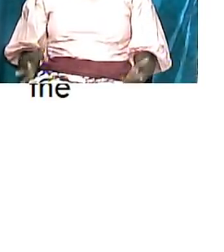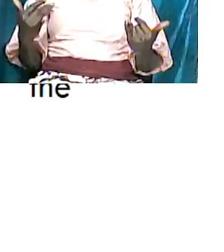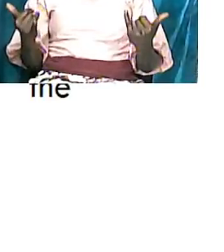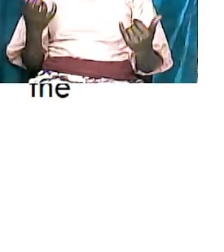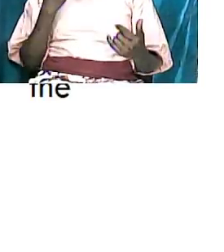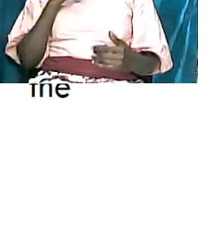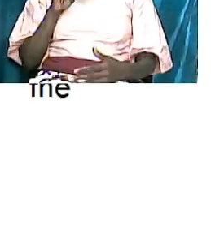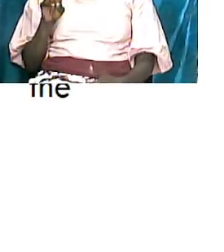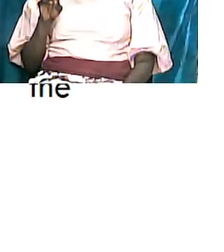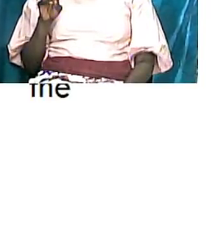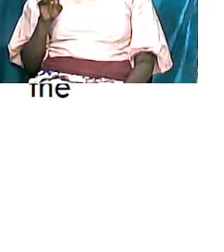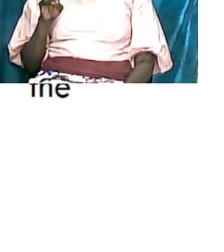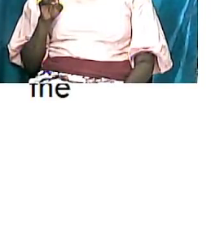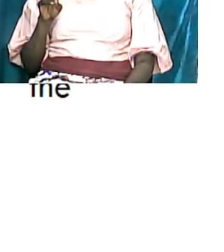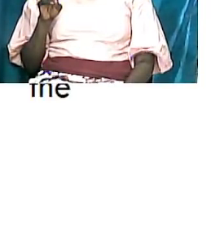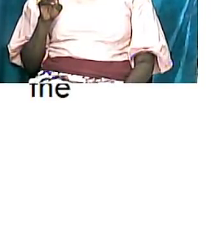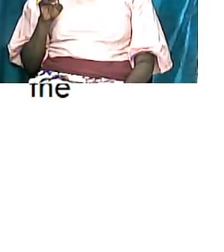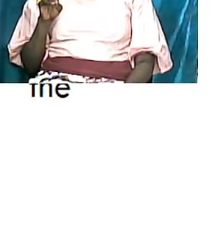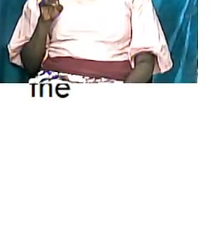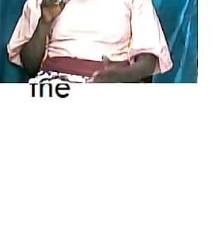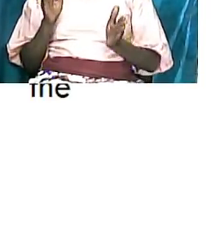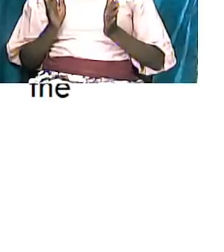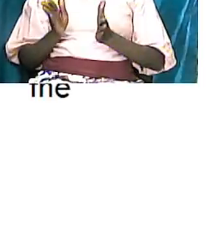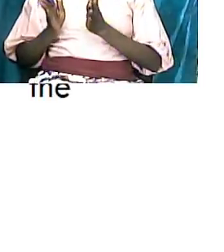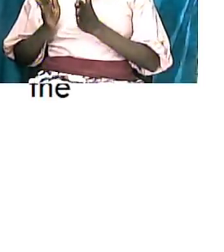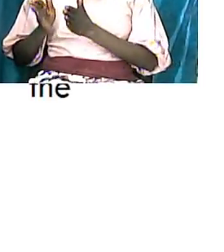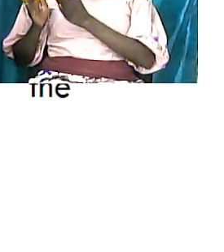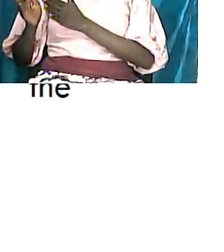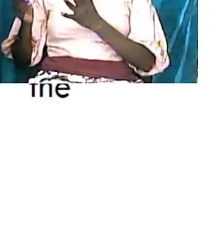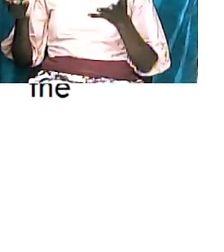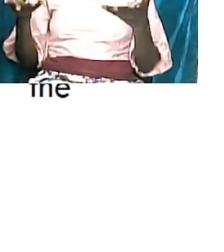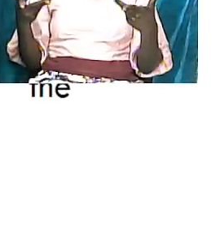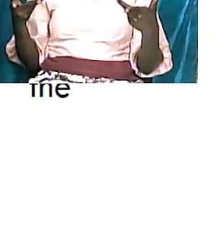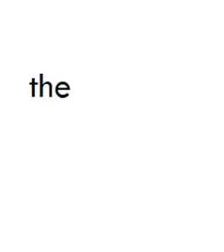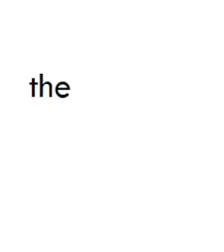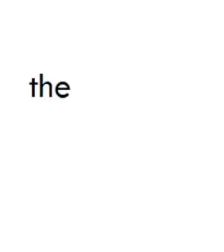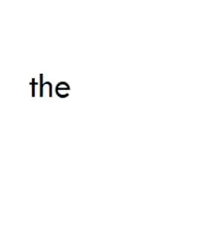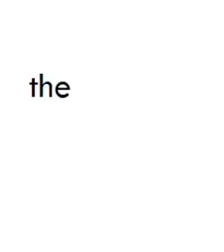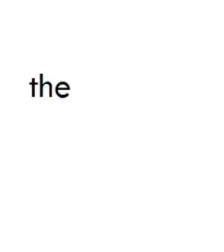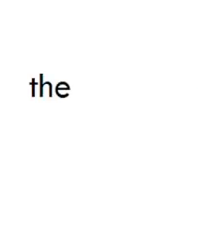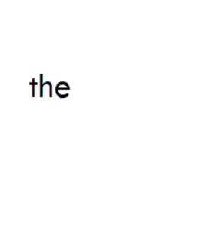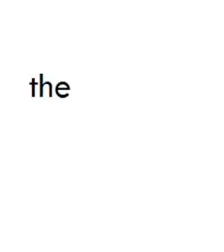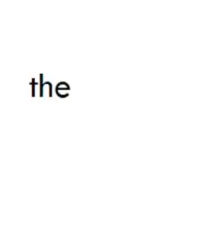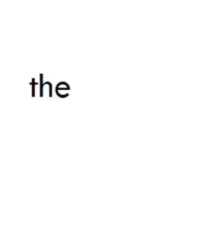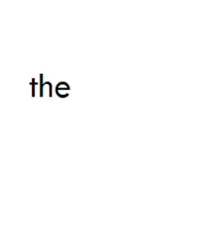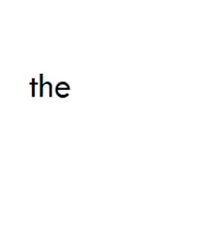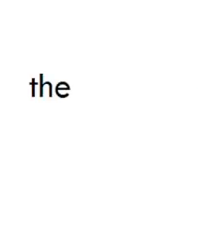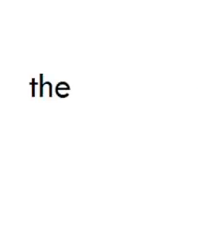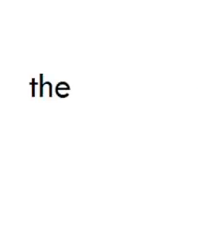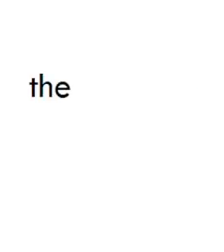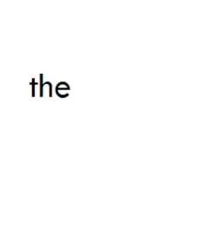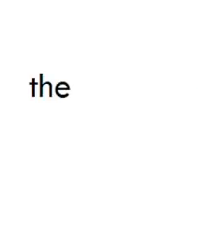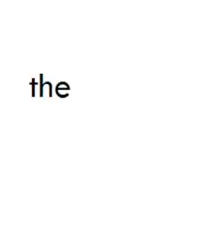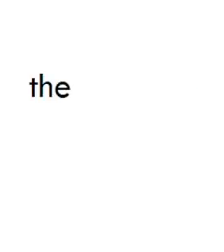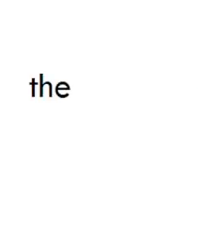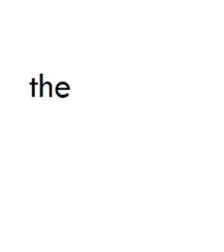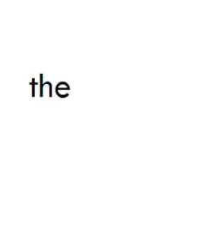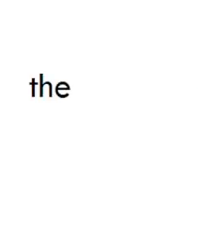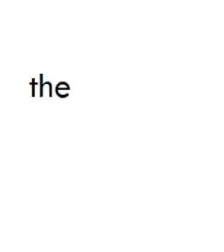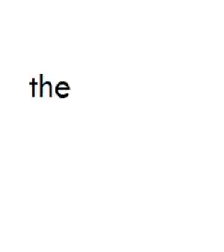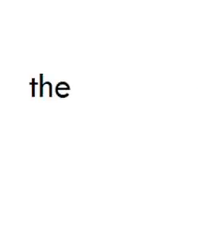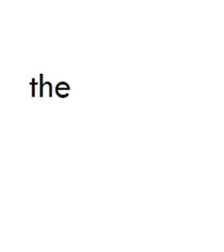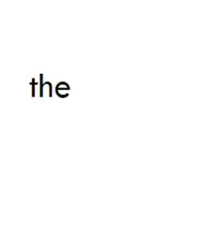see a pattern here that reflects